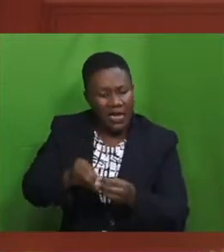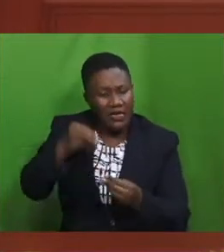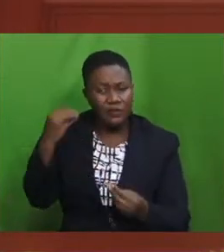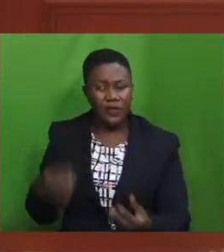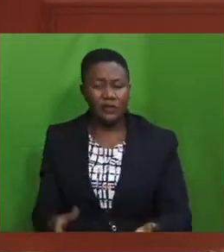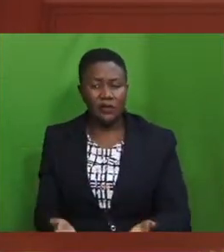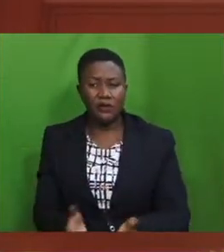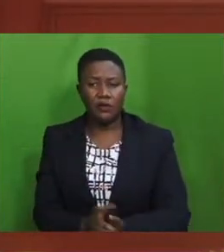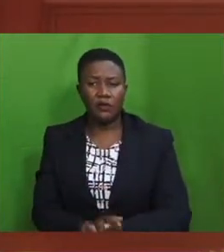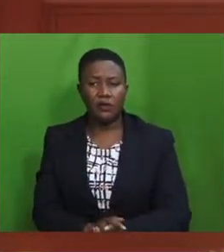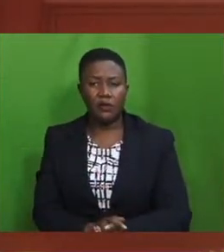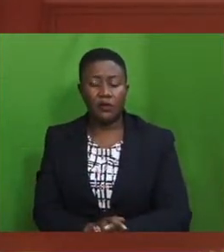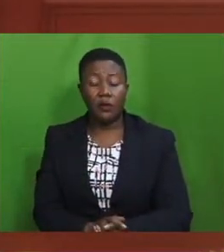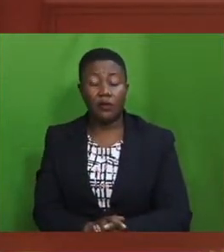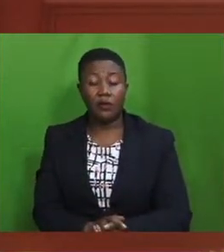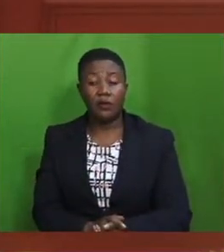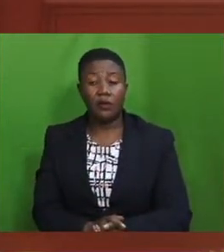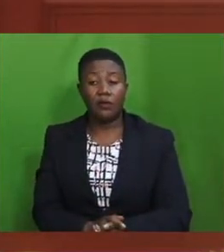Mr. Speaker, I